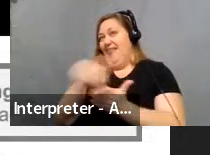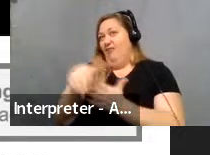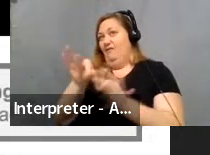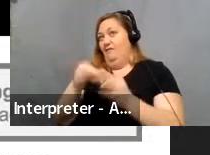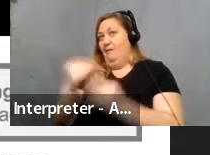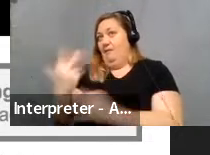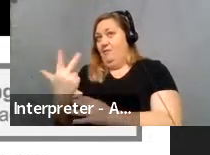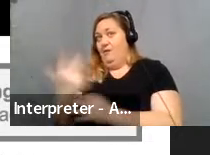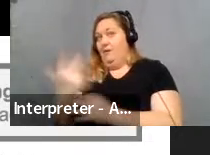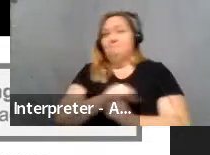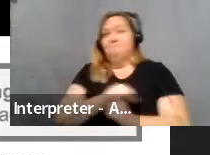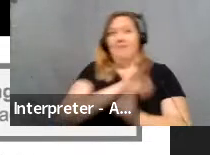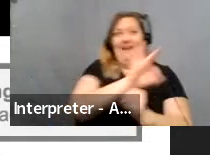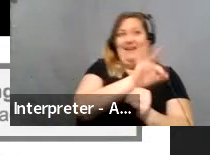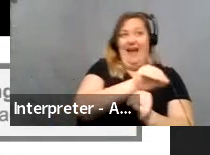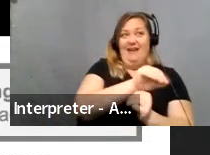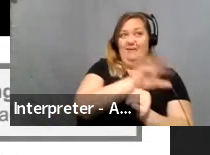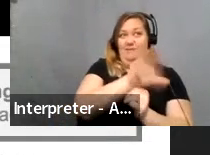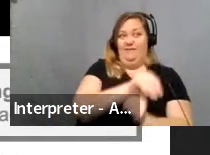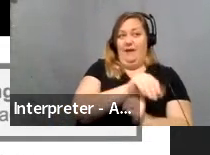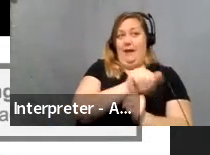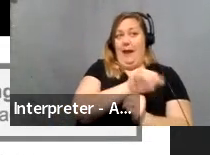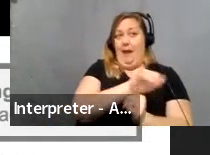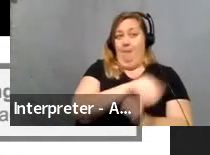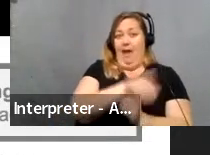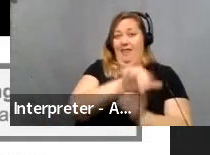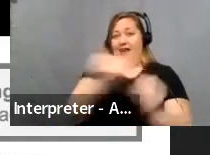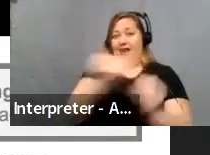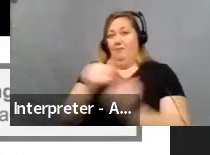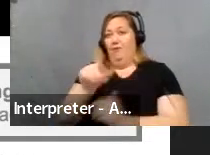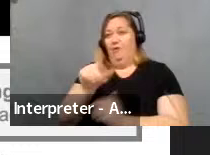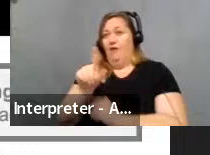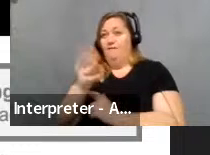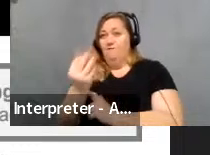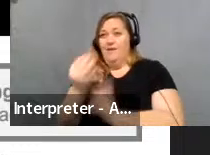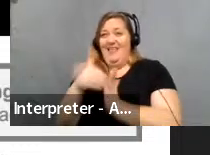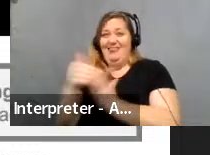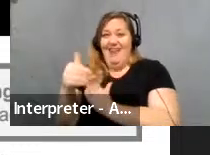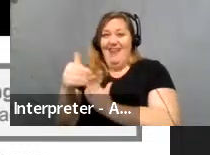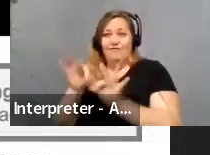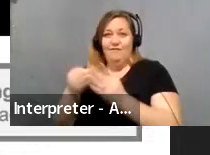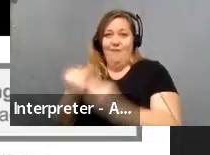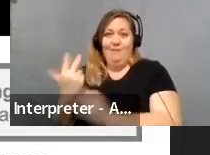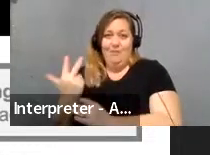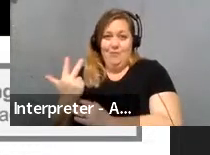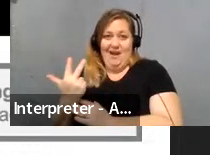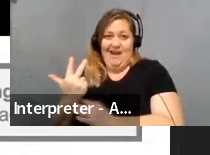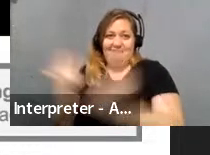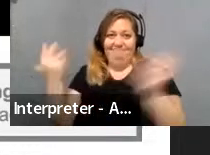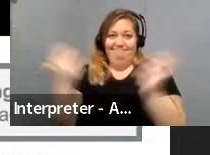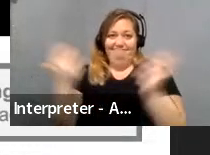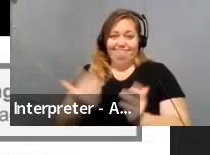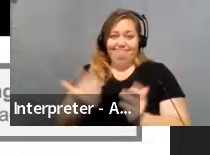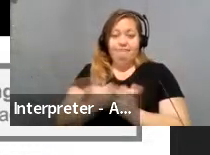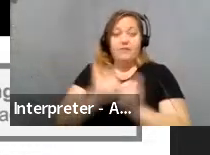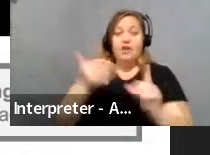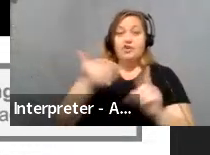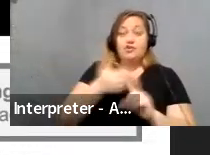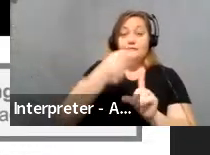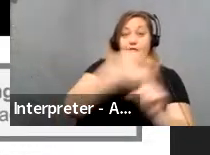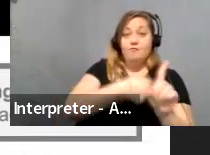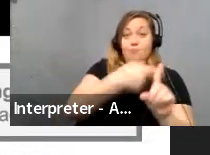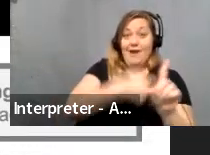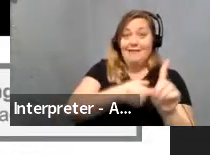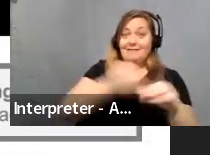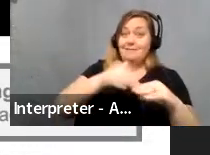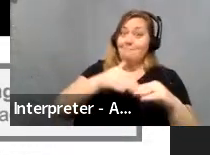and 90% AMI, about $114,000 for a family of three. And in terms of rents, the